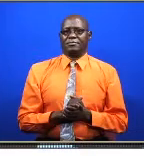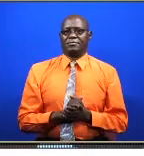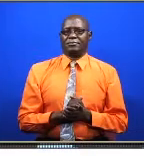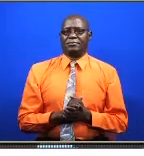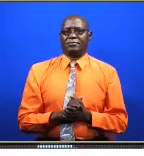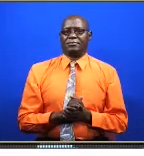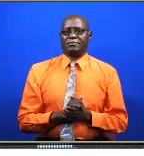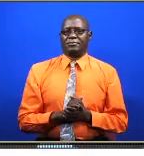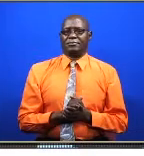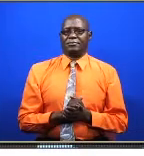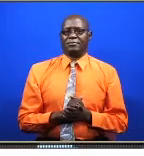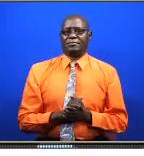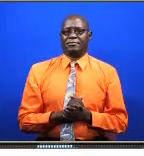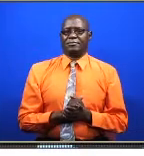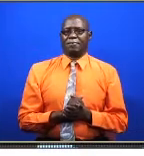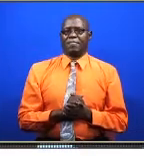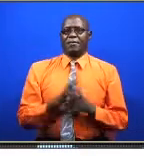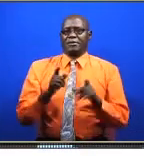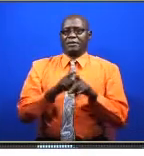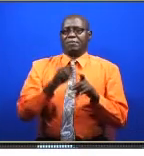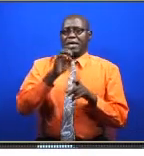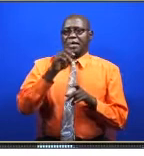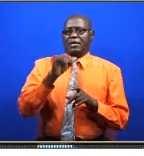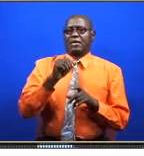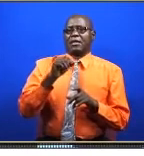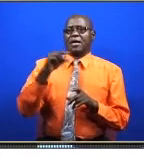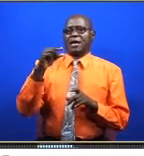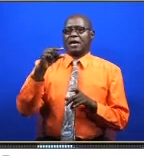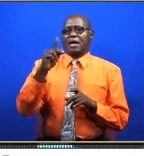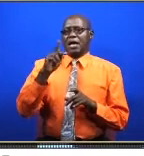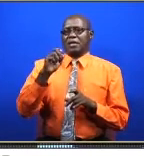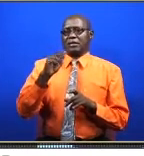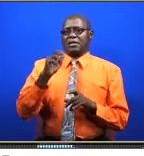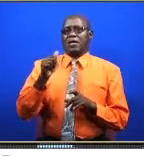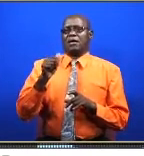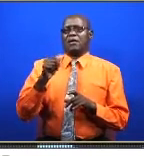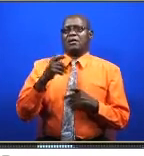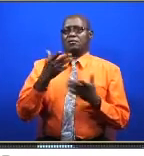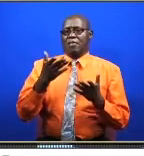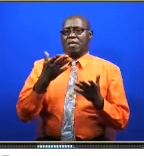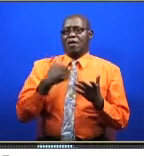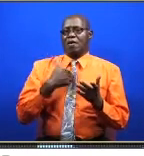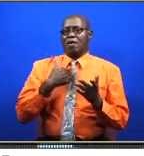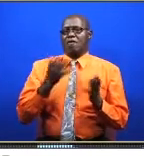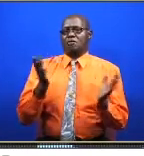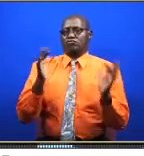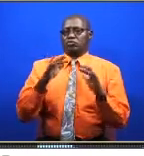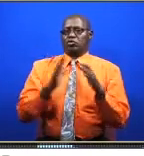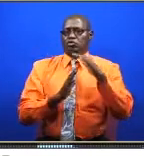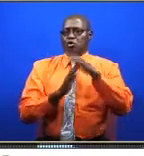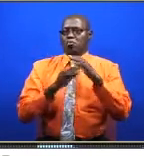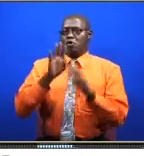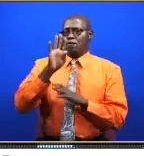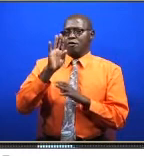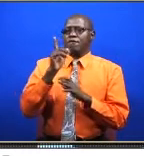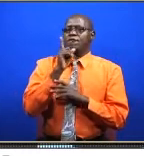And Eddie Nketiah was the hero for the Gunners as they reignited their bid for a top four finish thanks